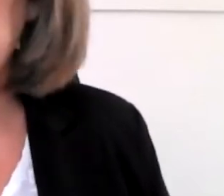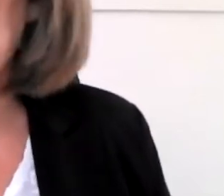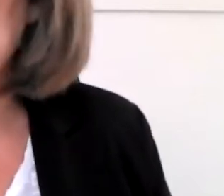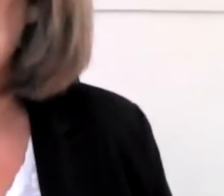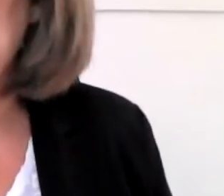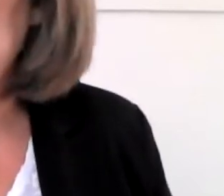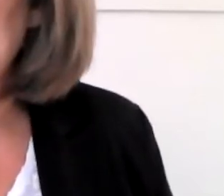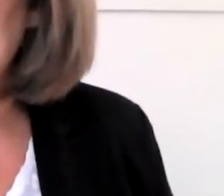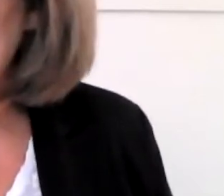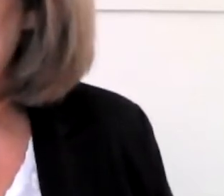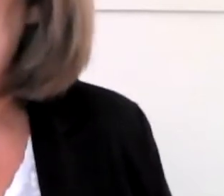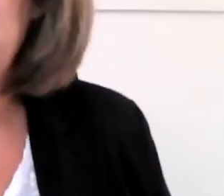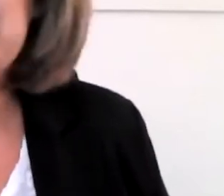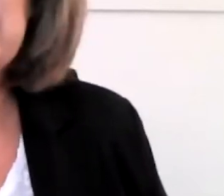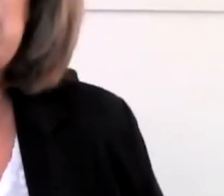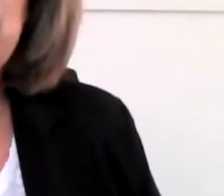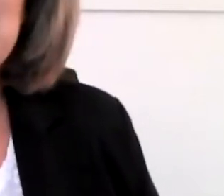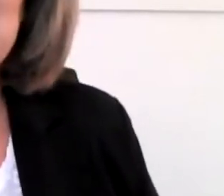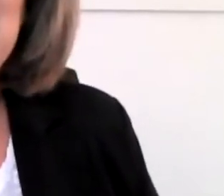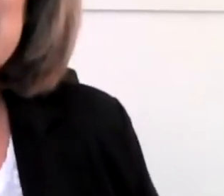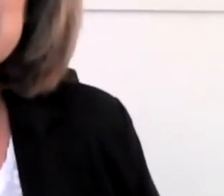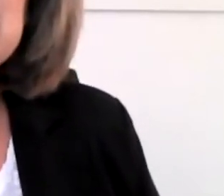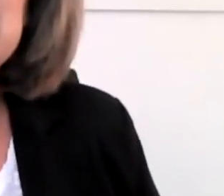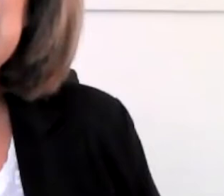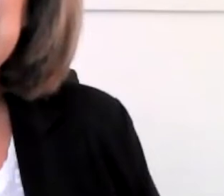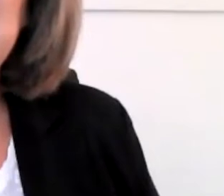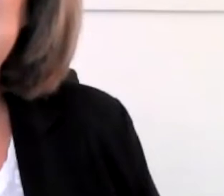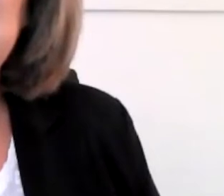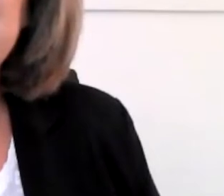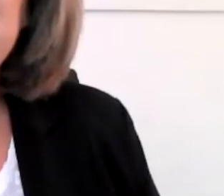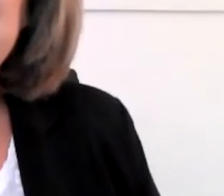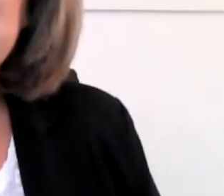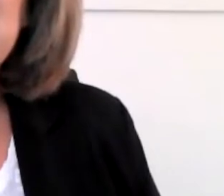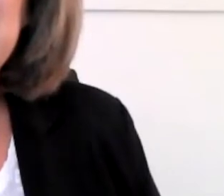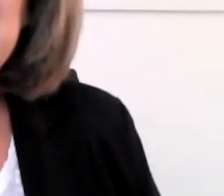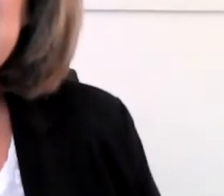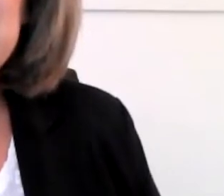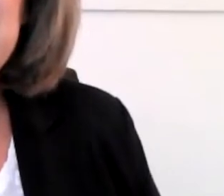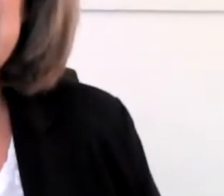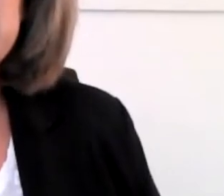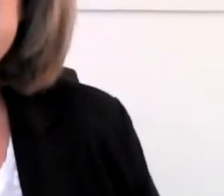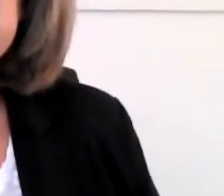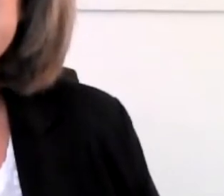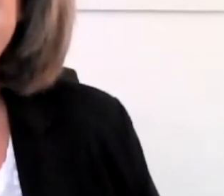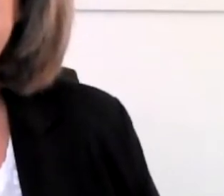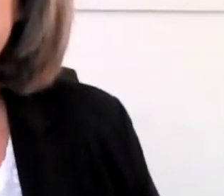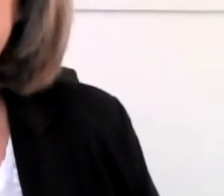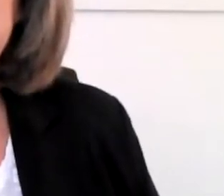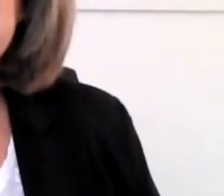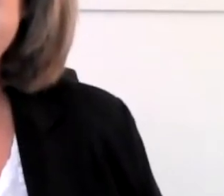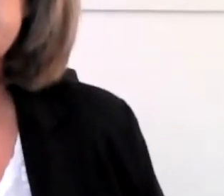both emotional abuse and physical neglect in the teenage years.